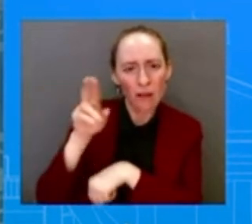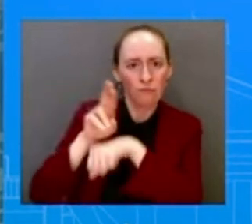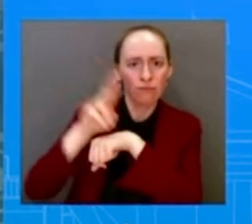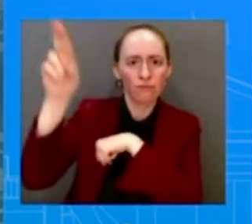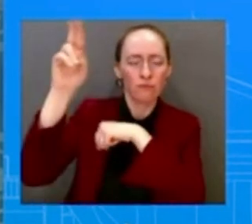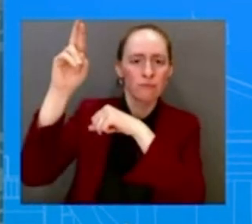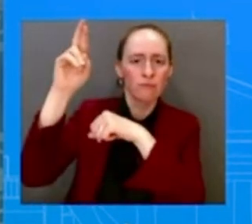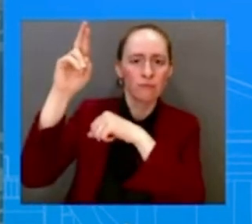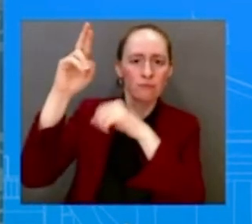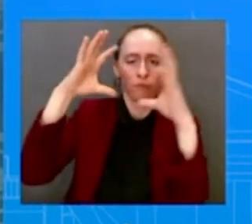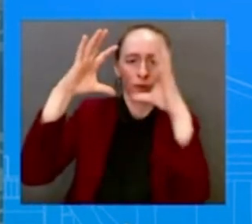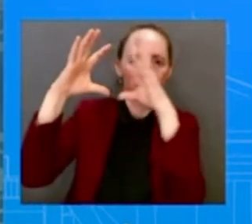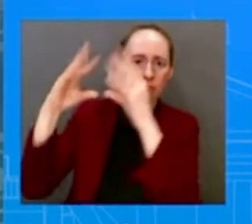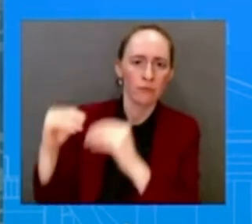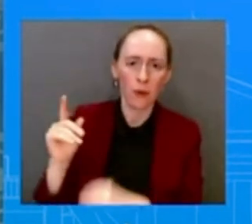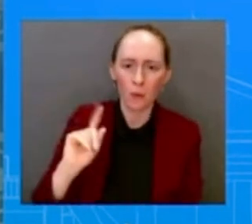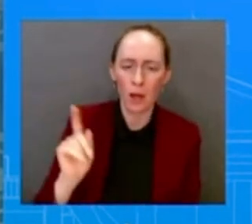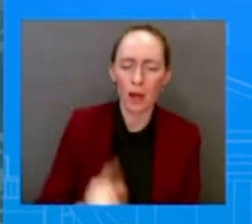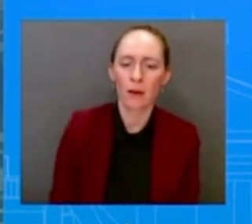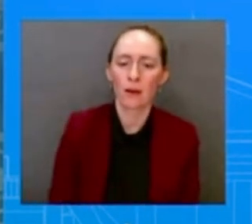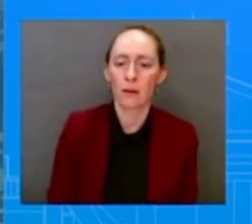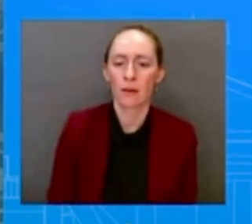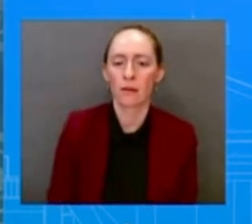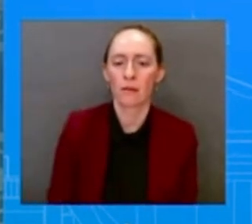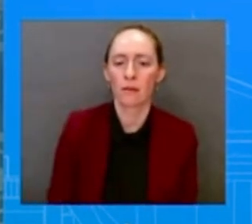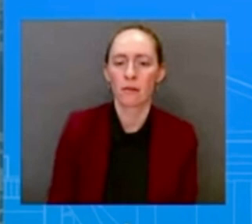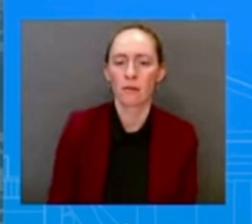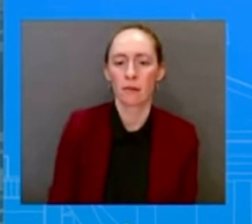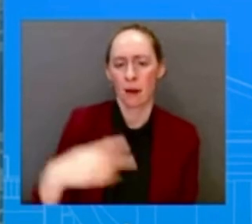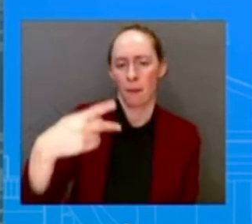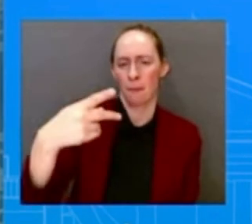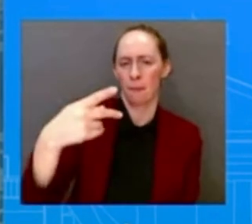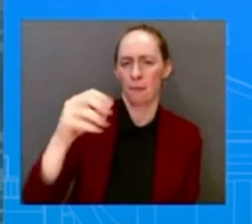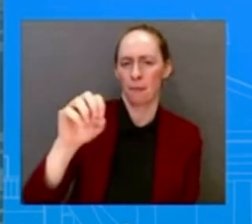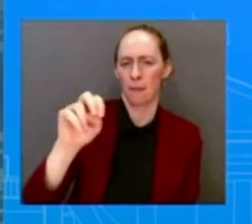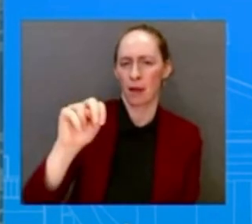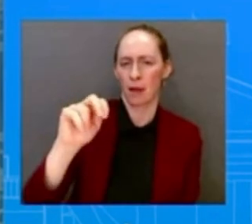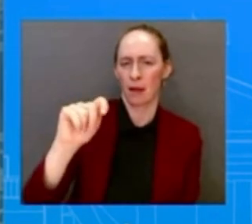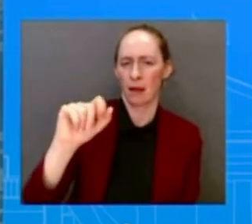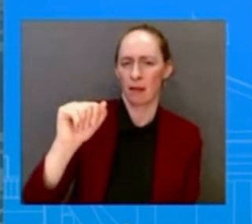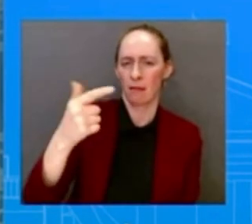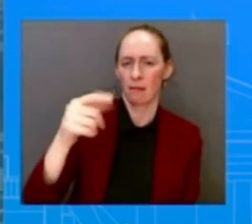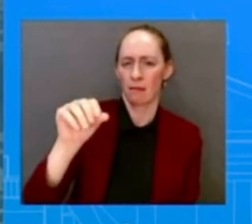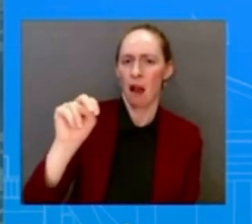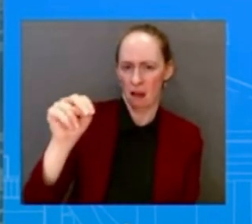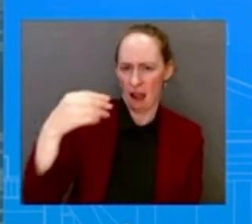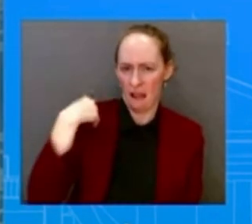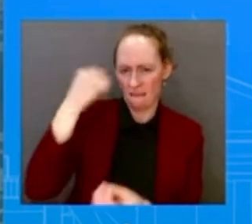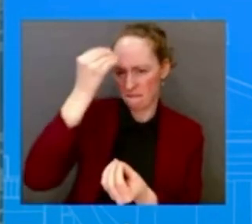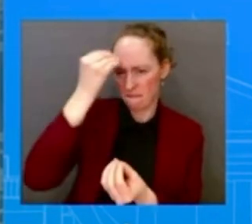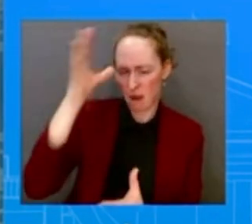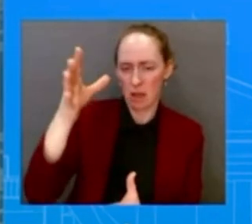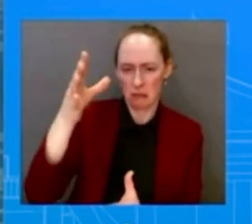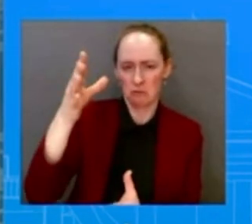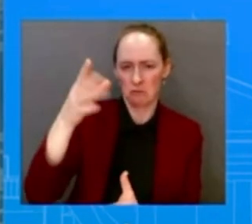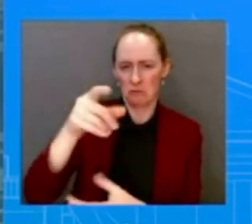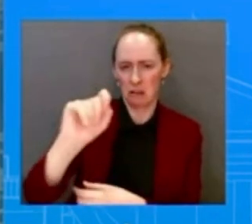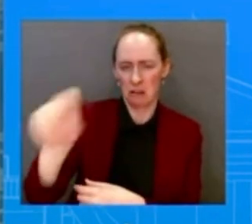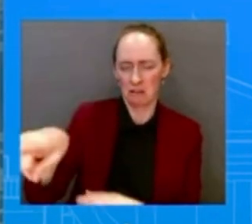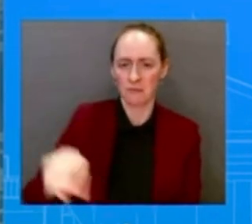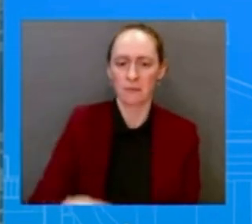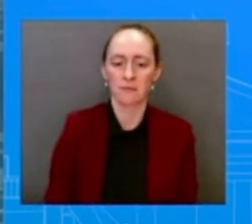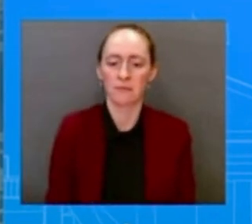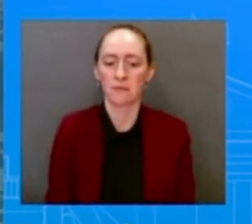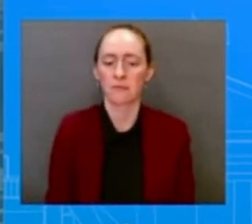you. But the general area would be just off the